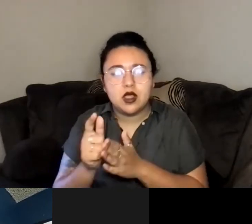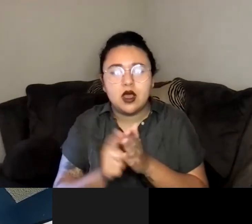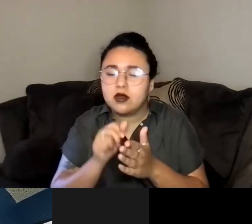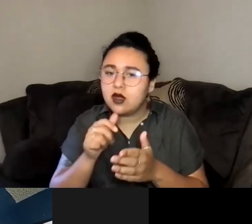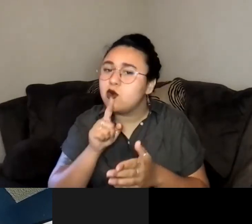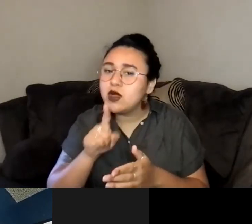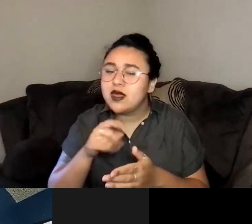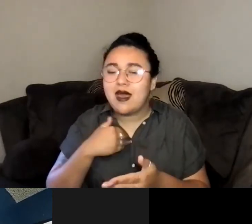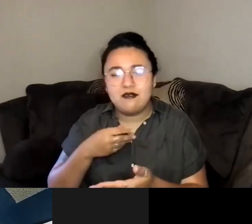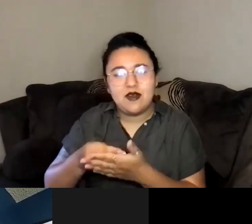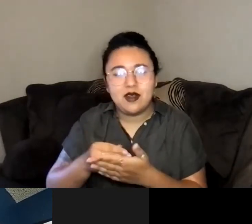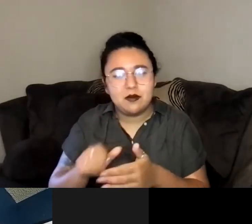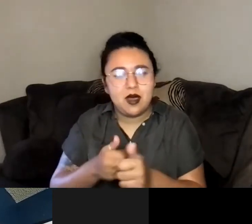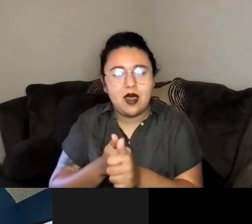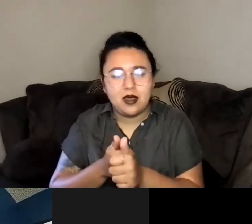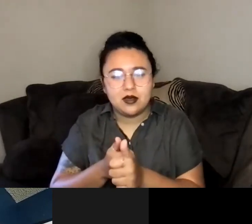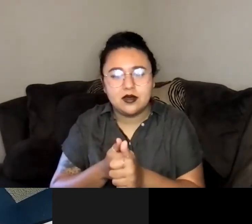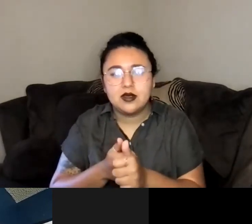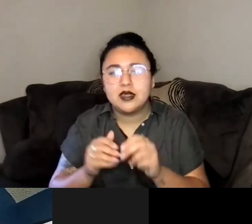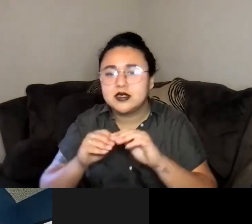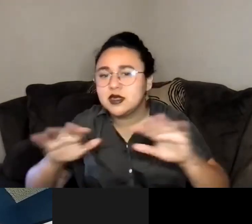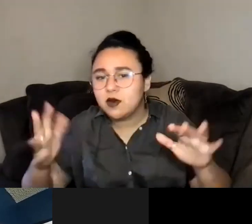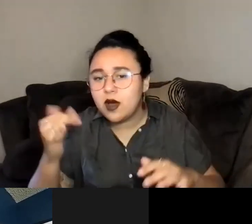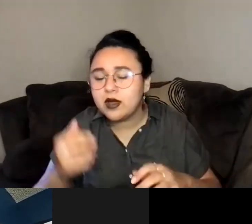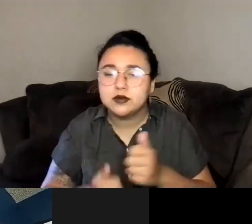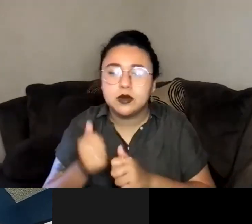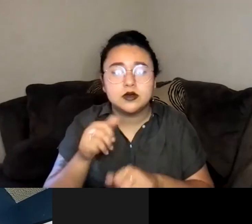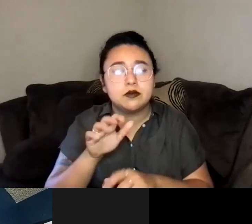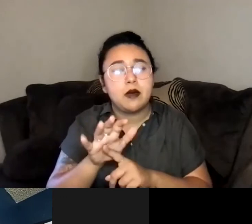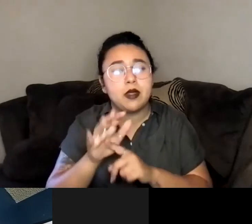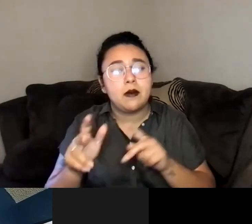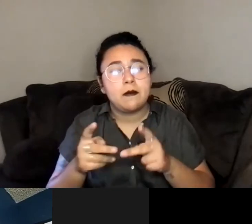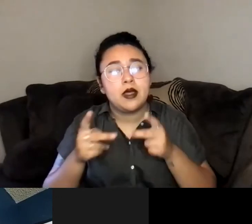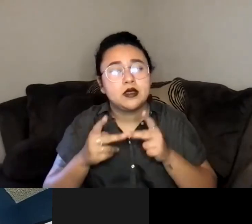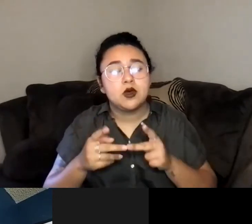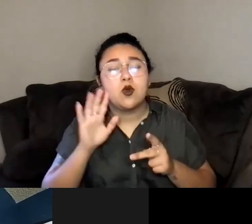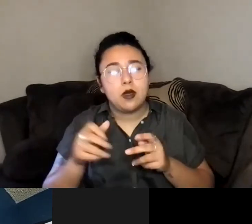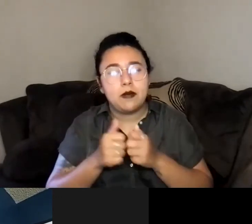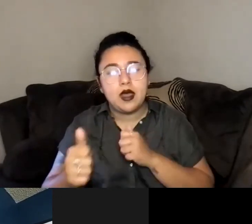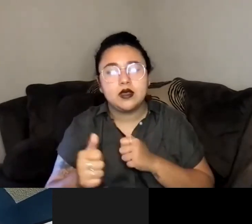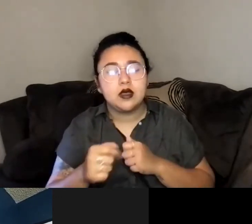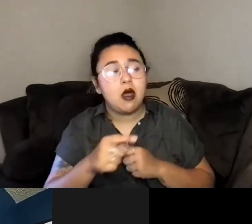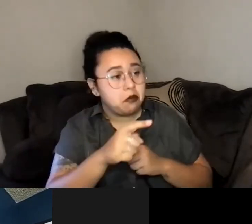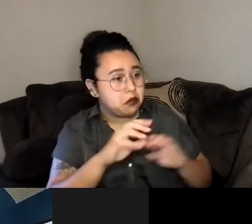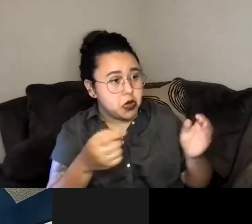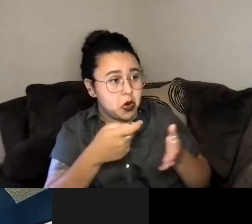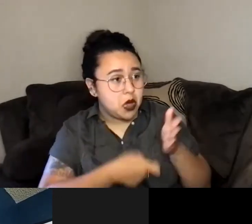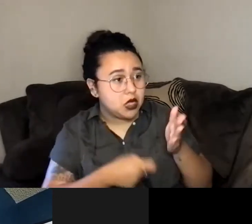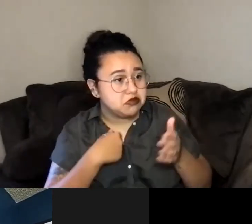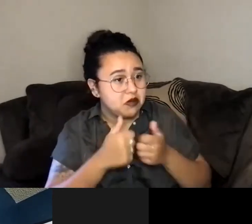because especially because it's most popular that places will pass them if you tell them it's not going to cost them anything to pass